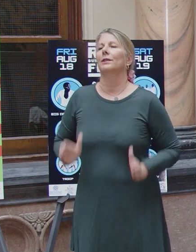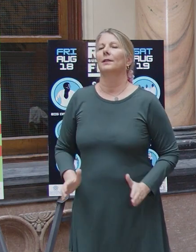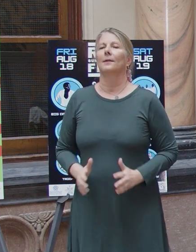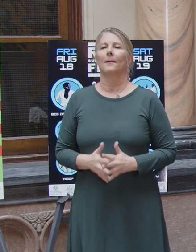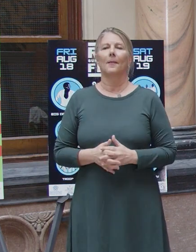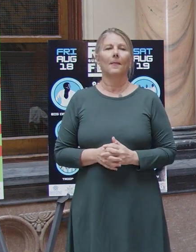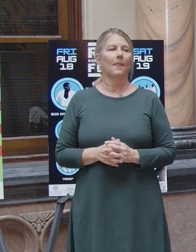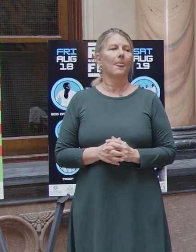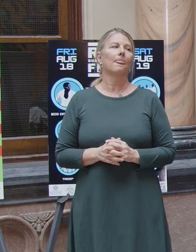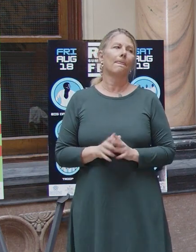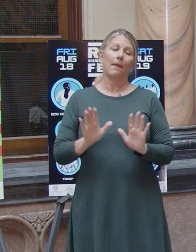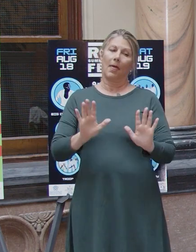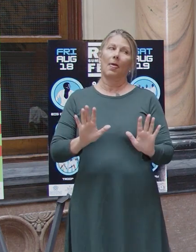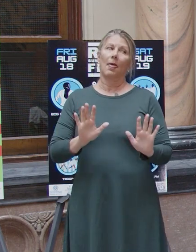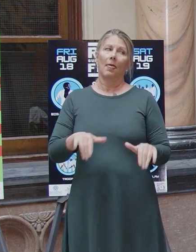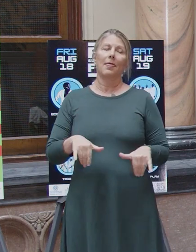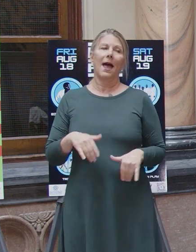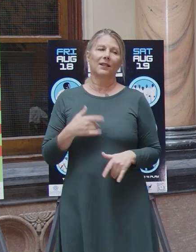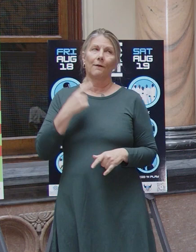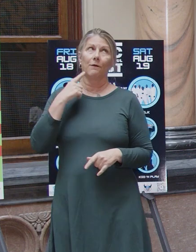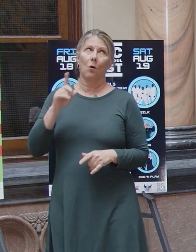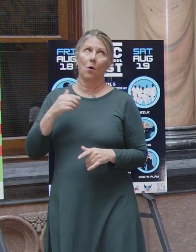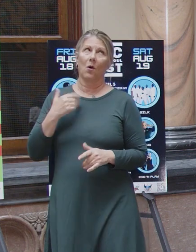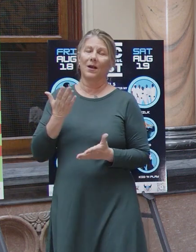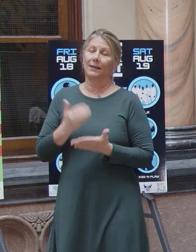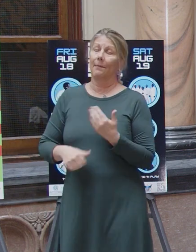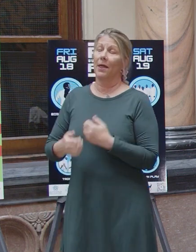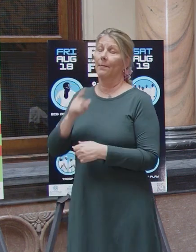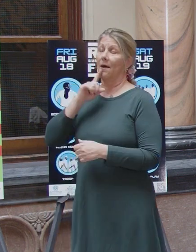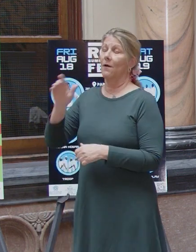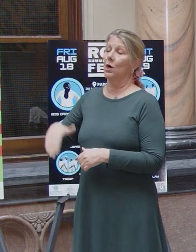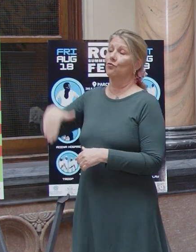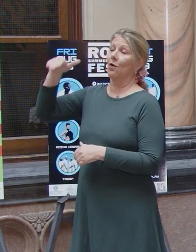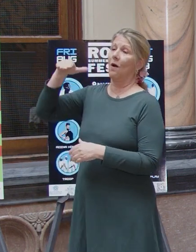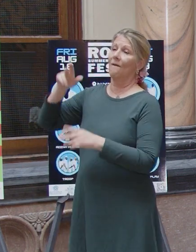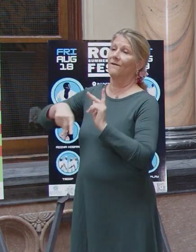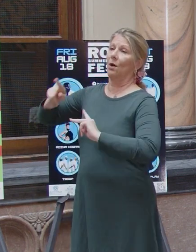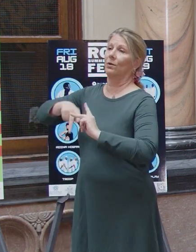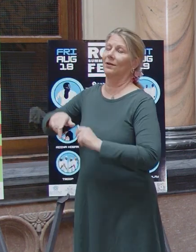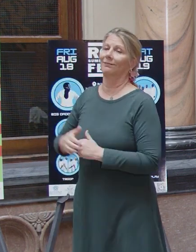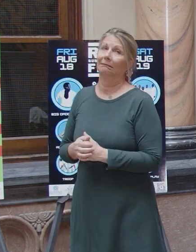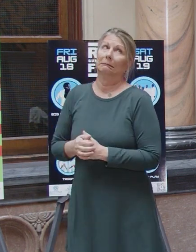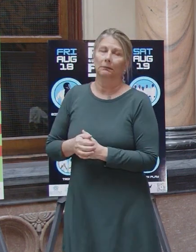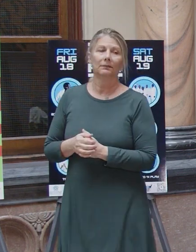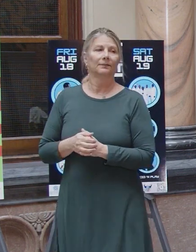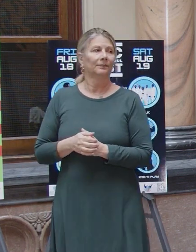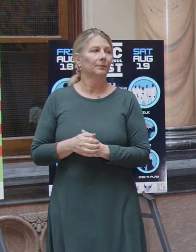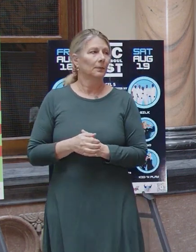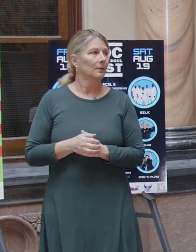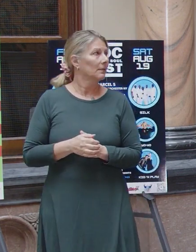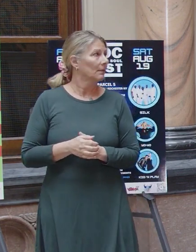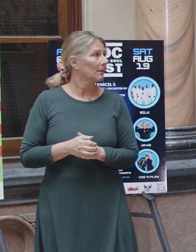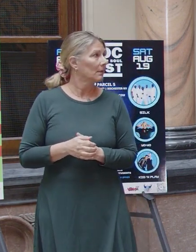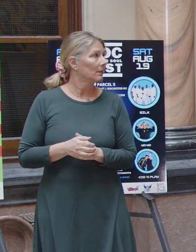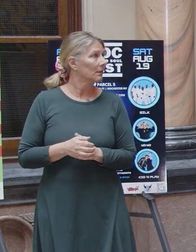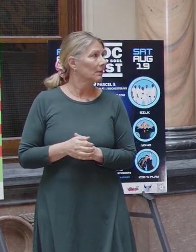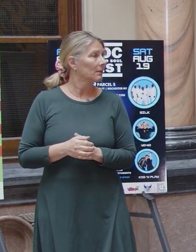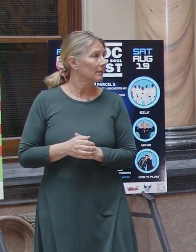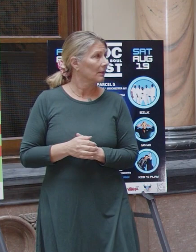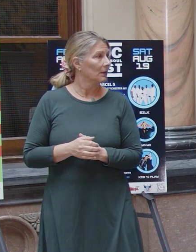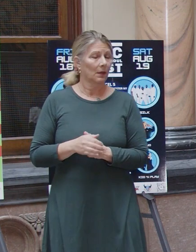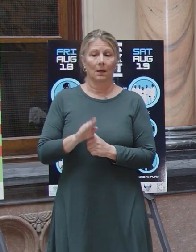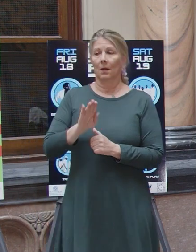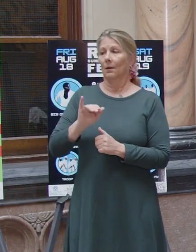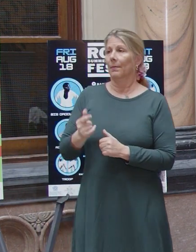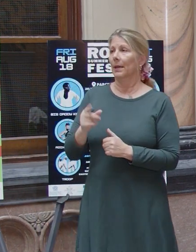Silk, you know, that's for grown folks. That's for the grown folks. Silk and Adina Howard, that's for the grown people. But Kid and Play, Big